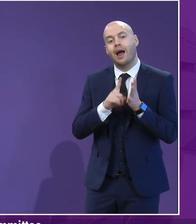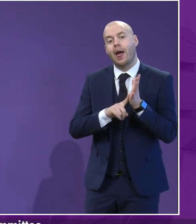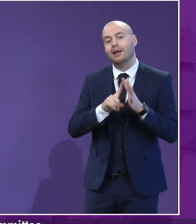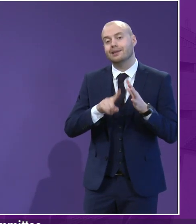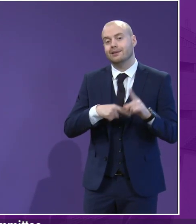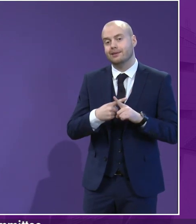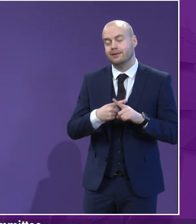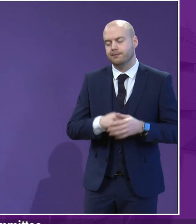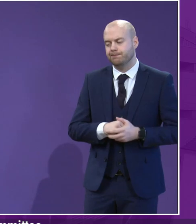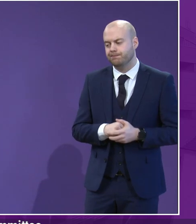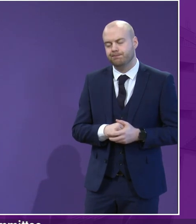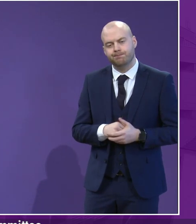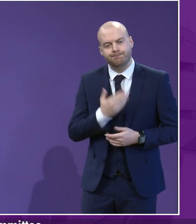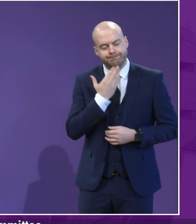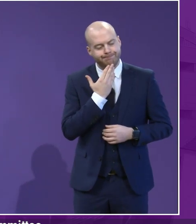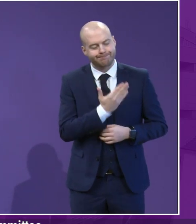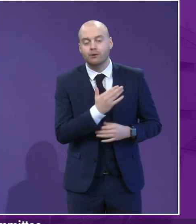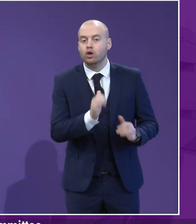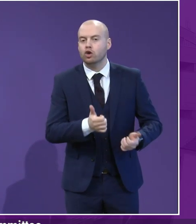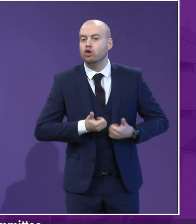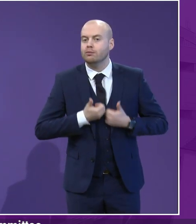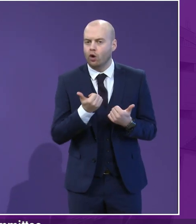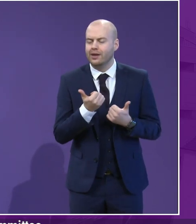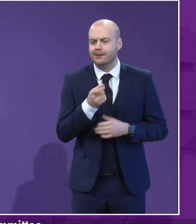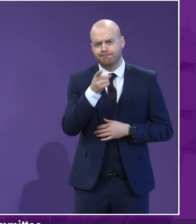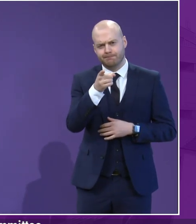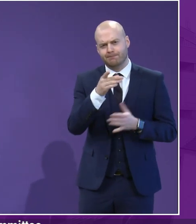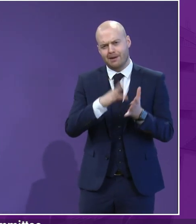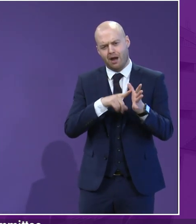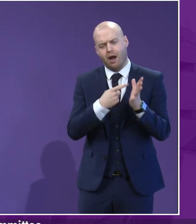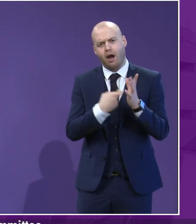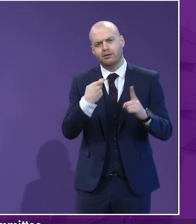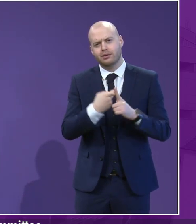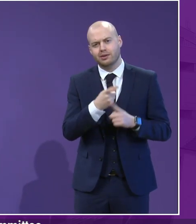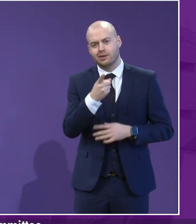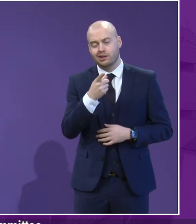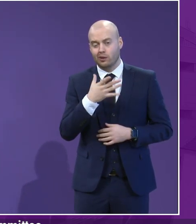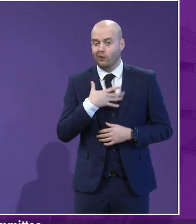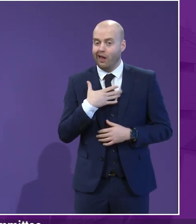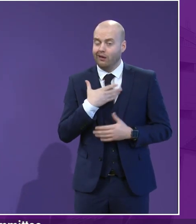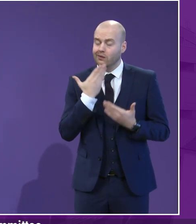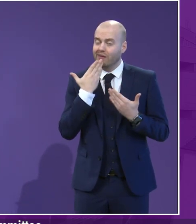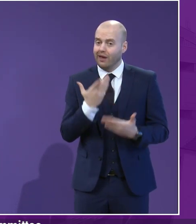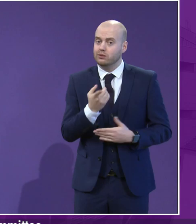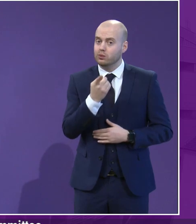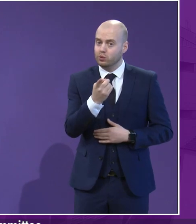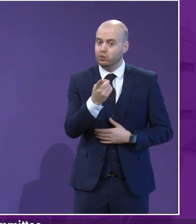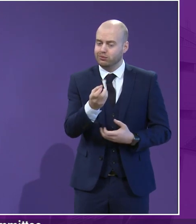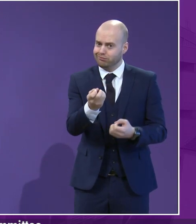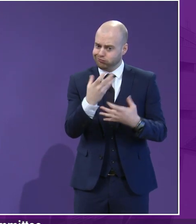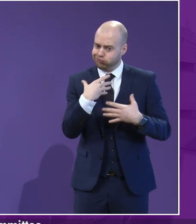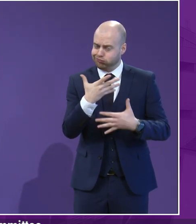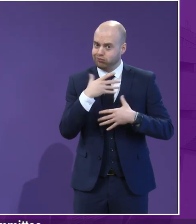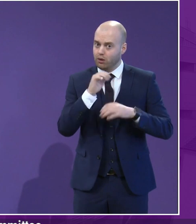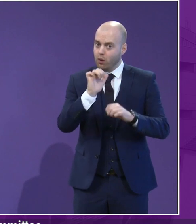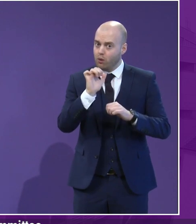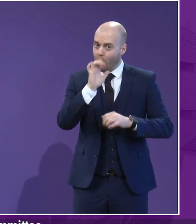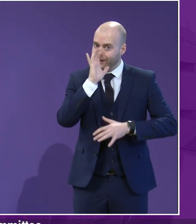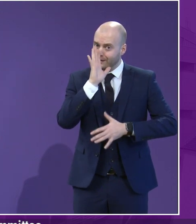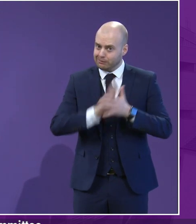an enormous amount of difference if the students also had some awareness of the issues involved. Thank you for